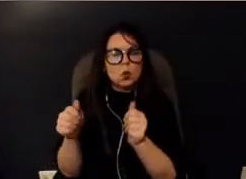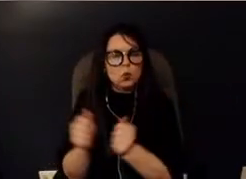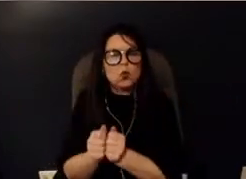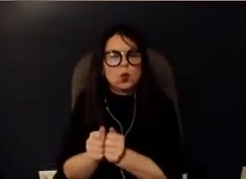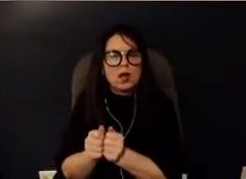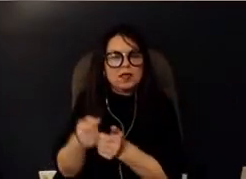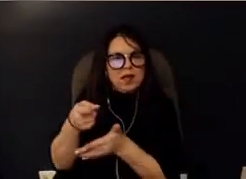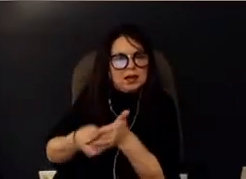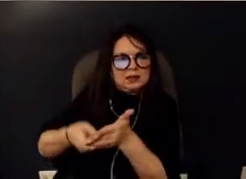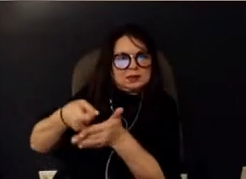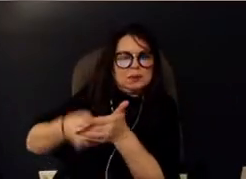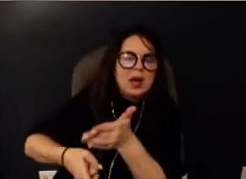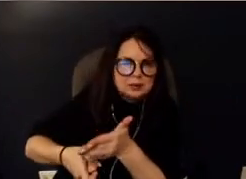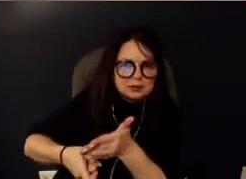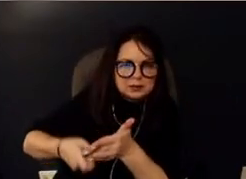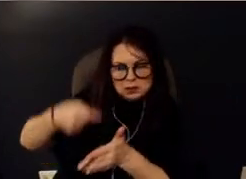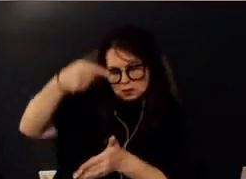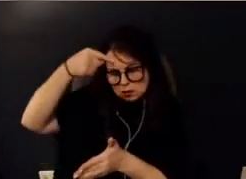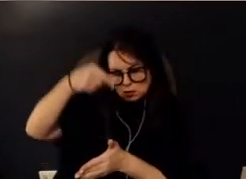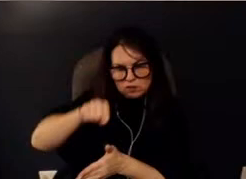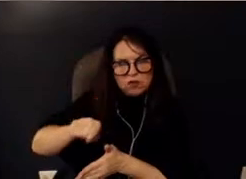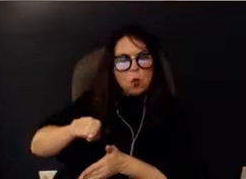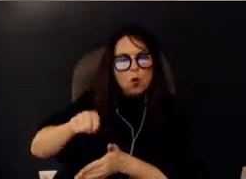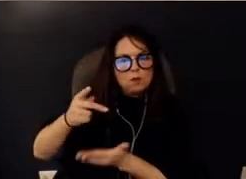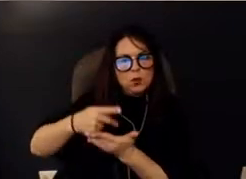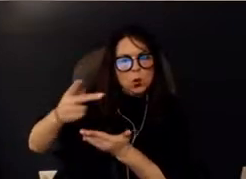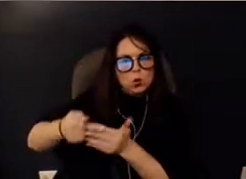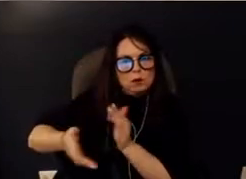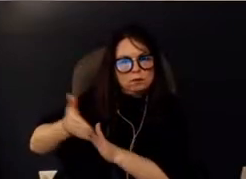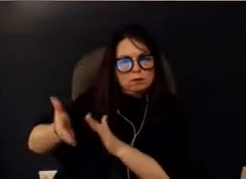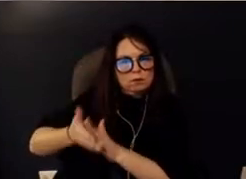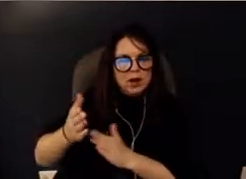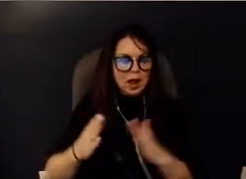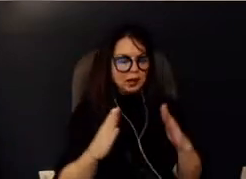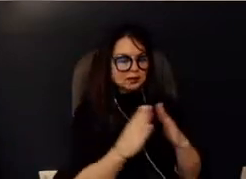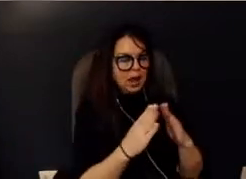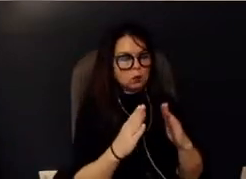program. I think the Downtown Assets Fund as a source is